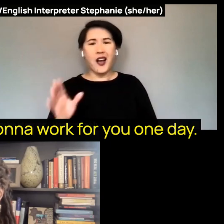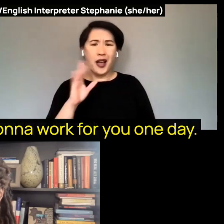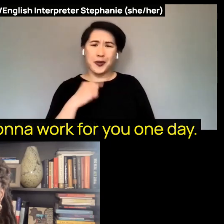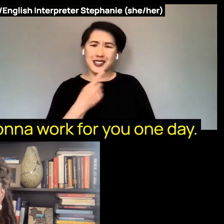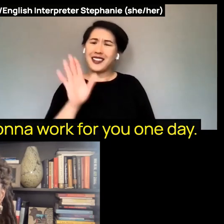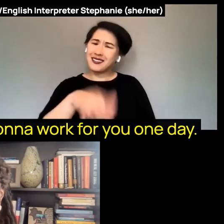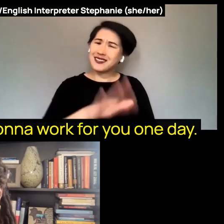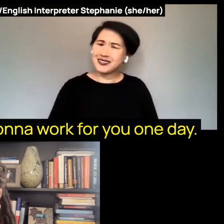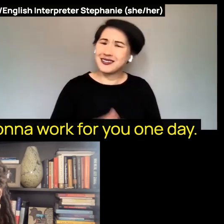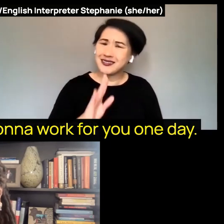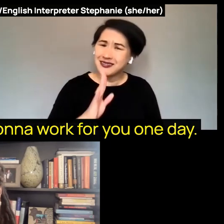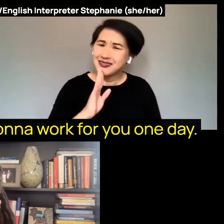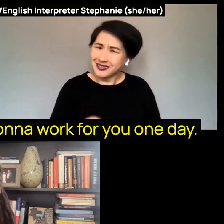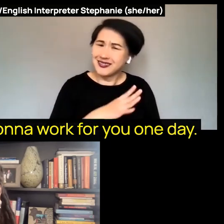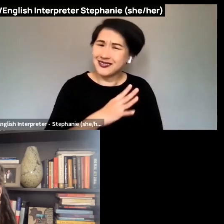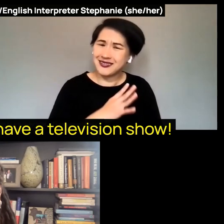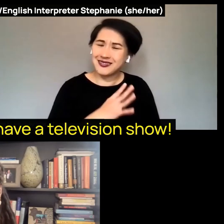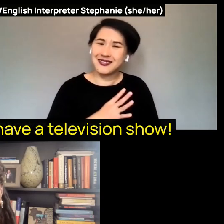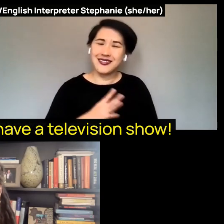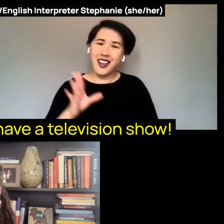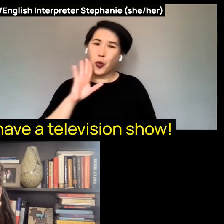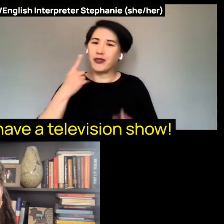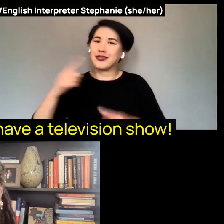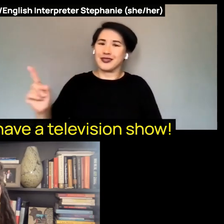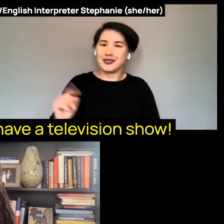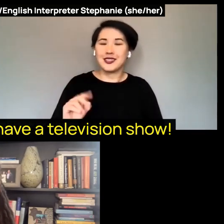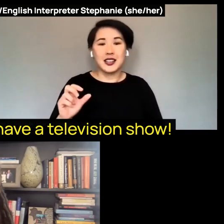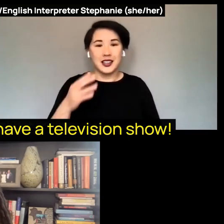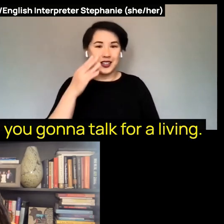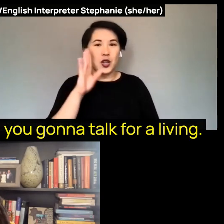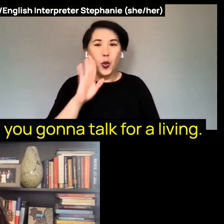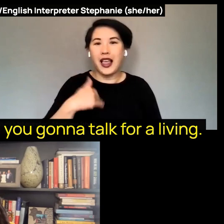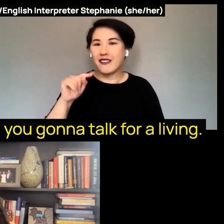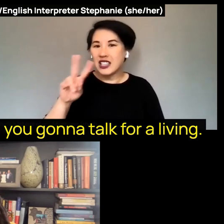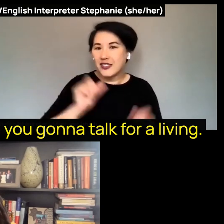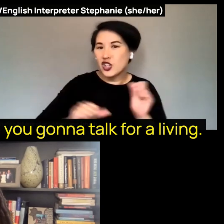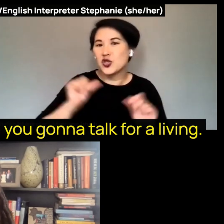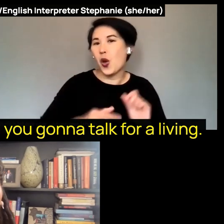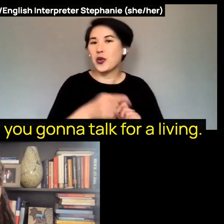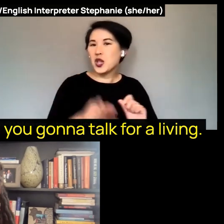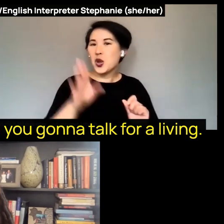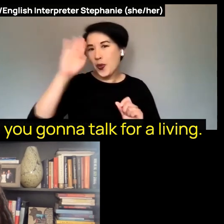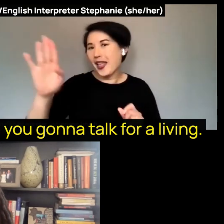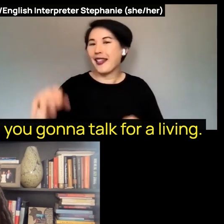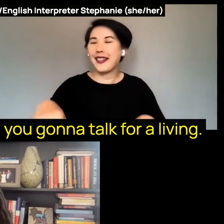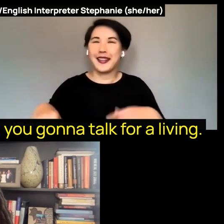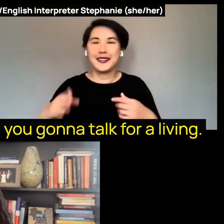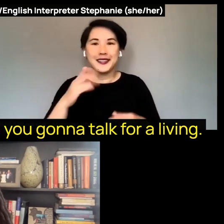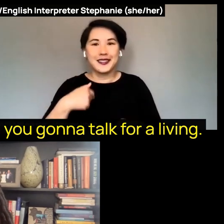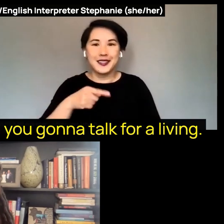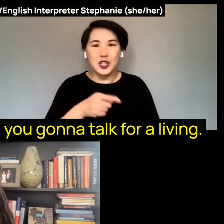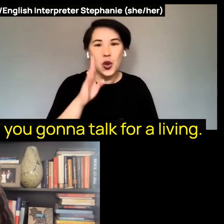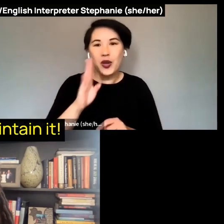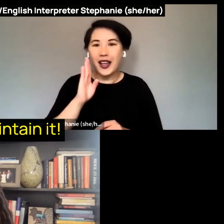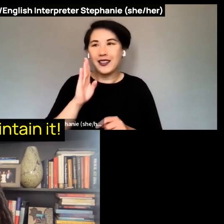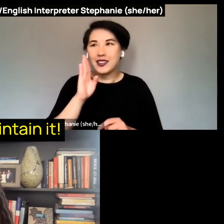girl, that talks too much is going to work for you one day. Girl, you're going to have a television show. You're going to talk